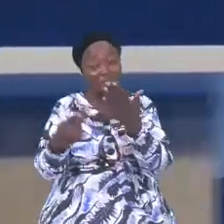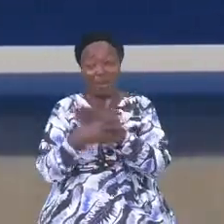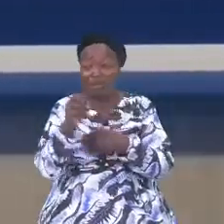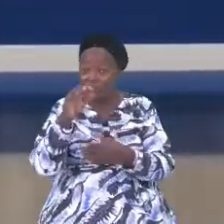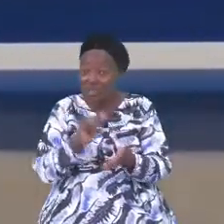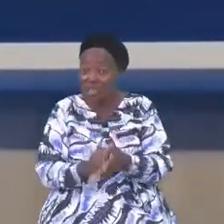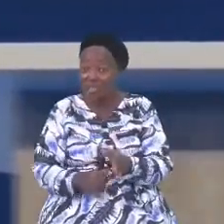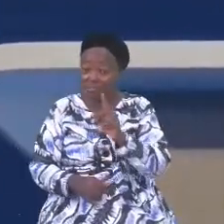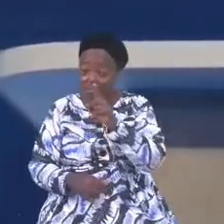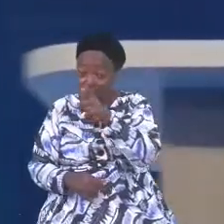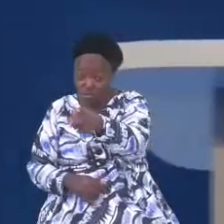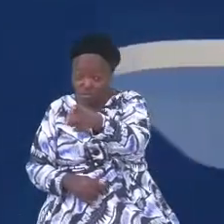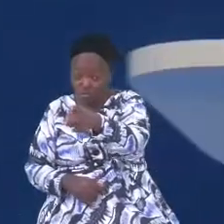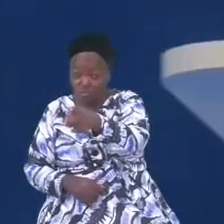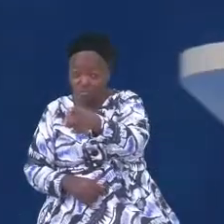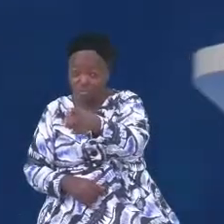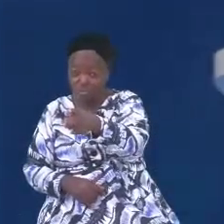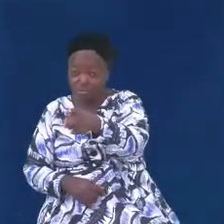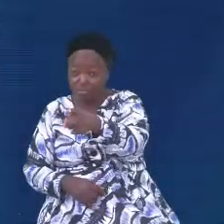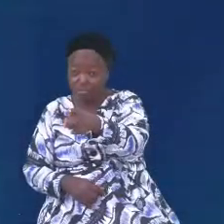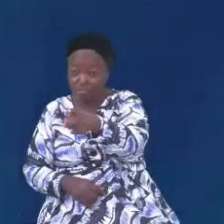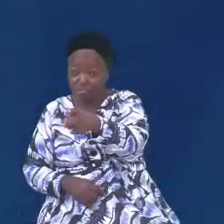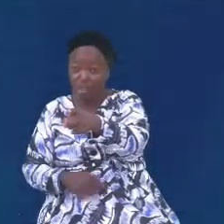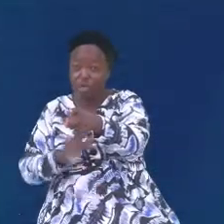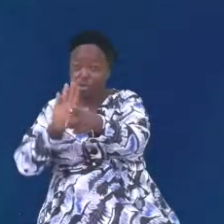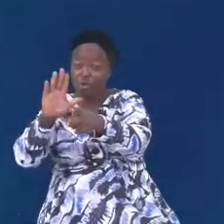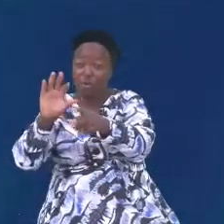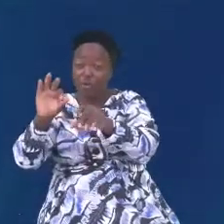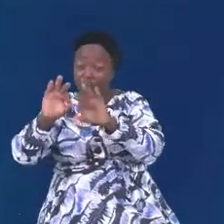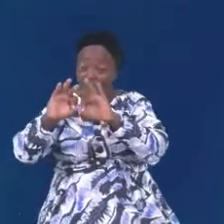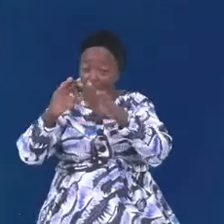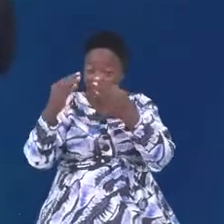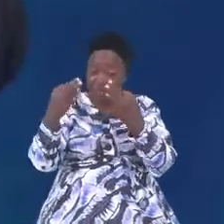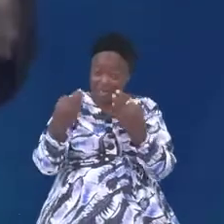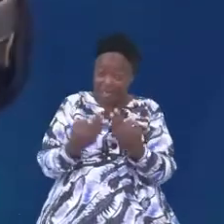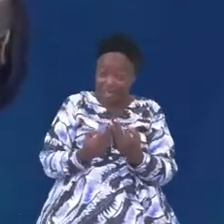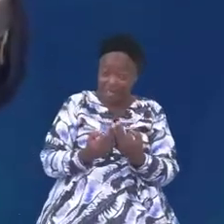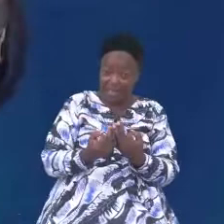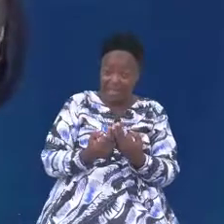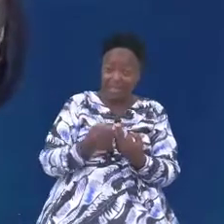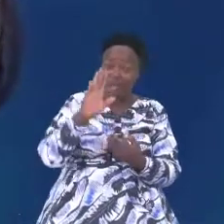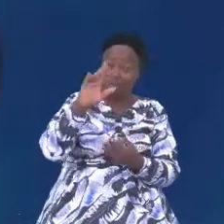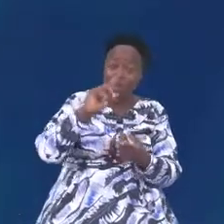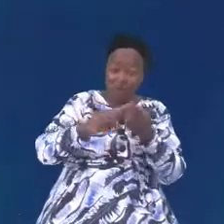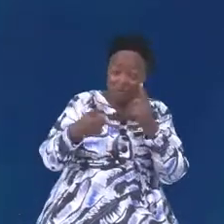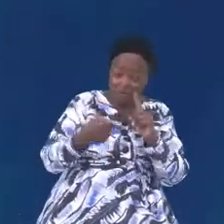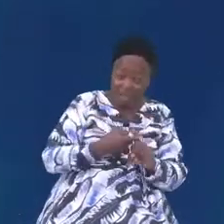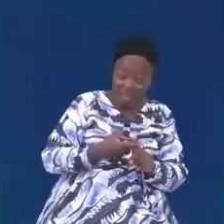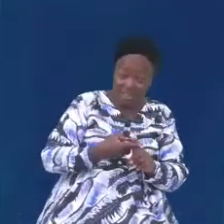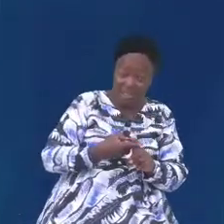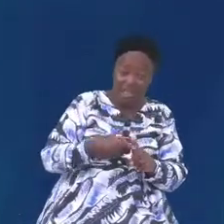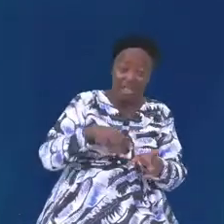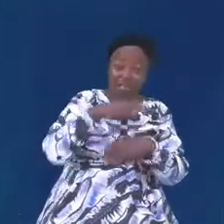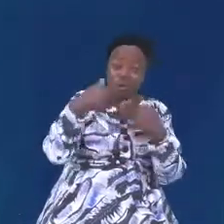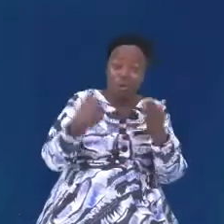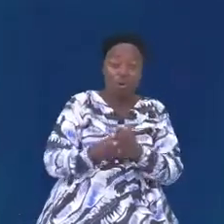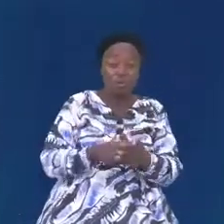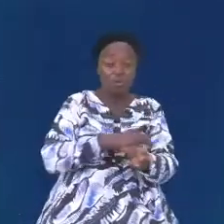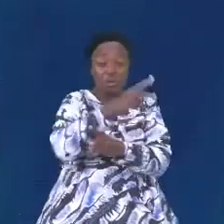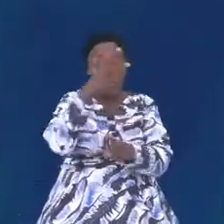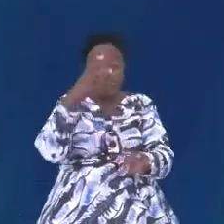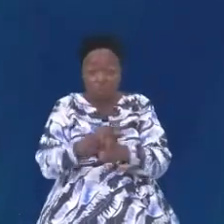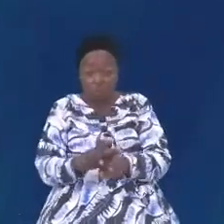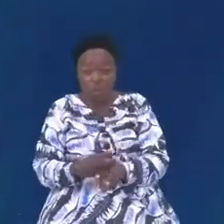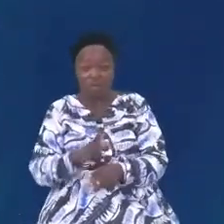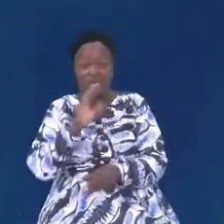yourself, your family, our country, our continent, the whole world will